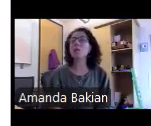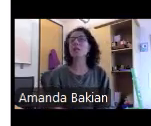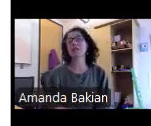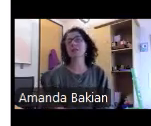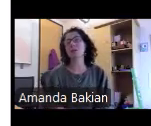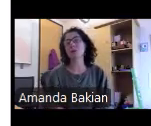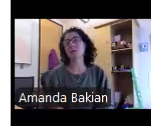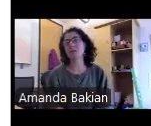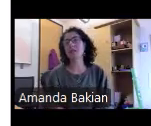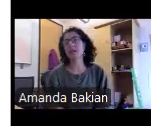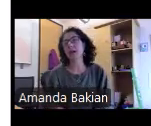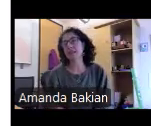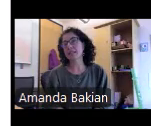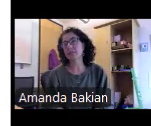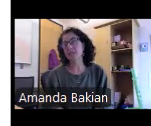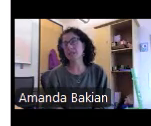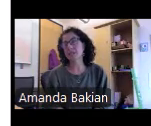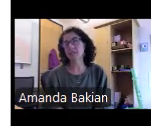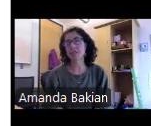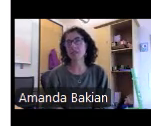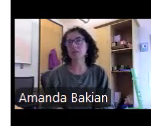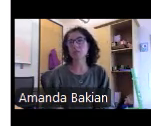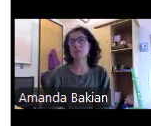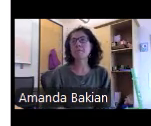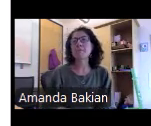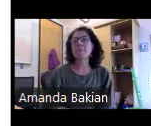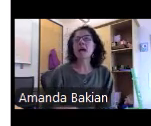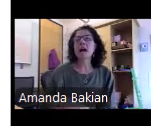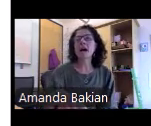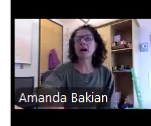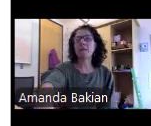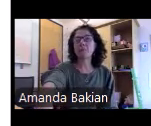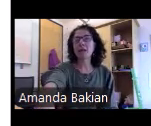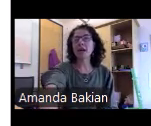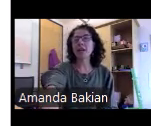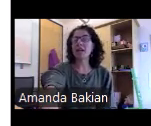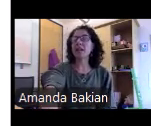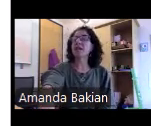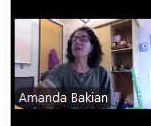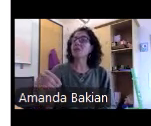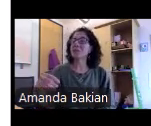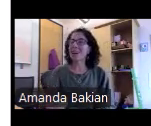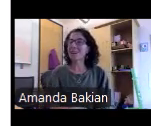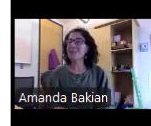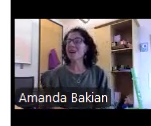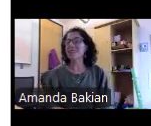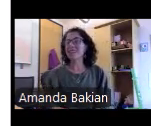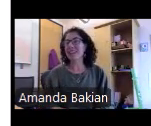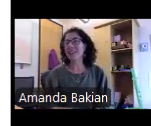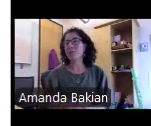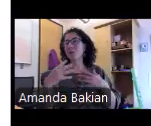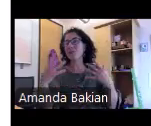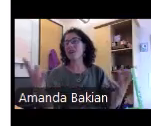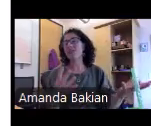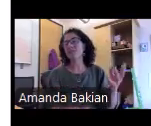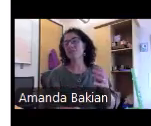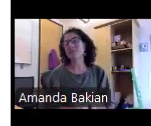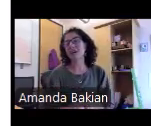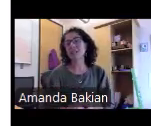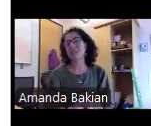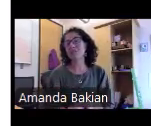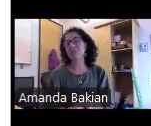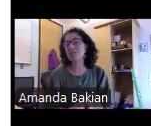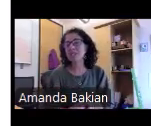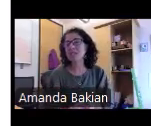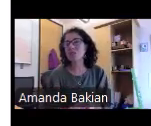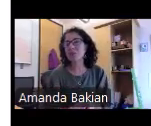able to focus awareness activities in different groups. And then we'll talk about, again, what we found in terms